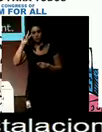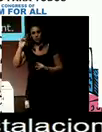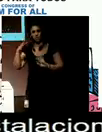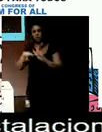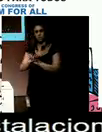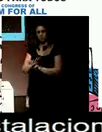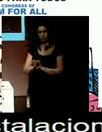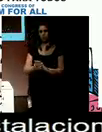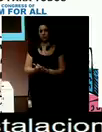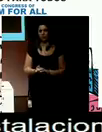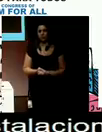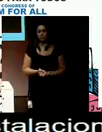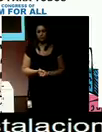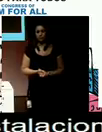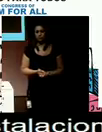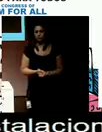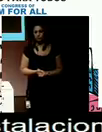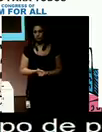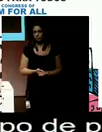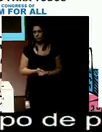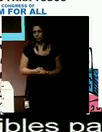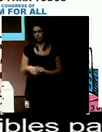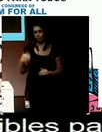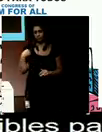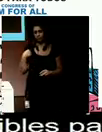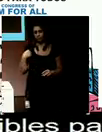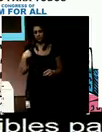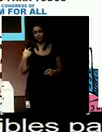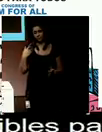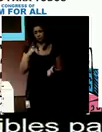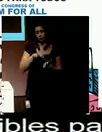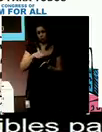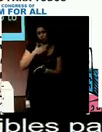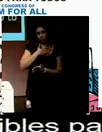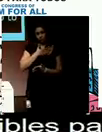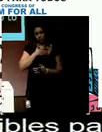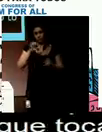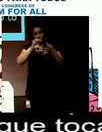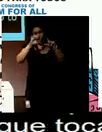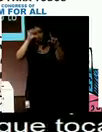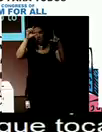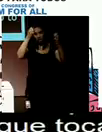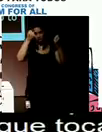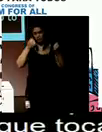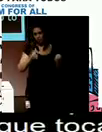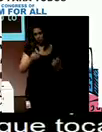products and accessible experiences for all. Regarding to public